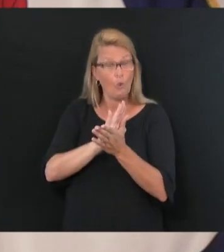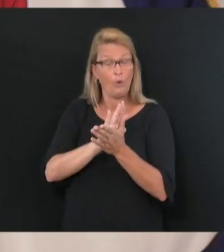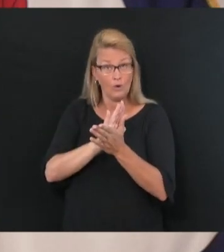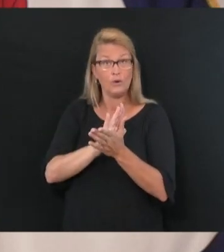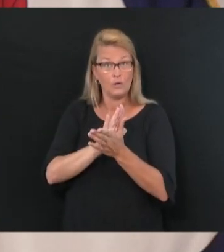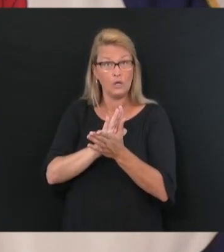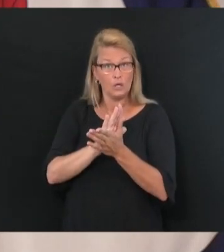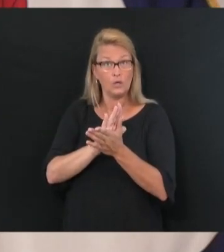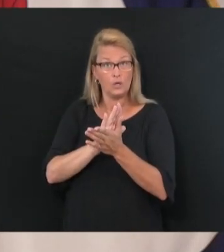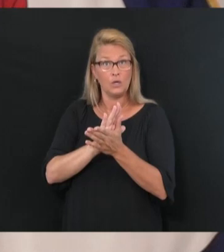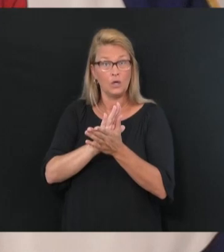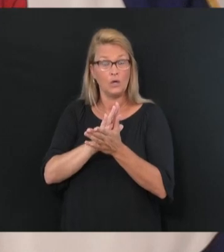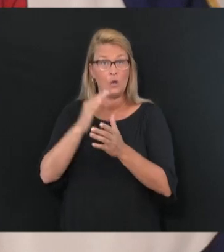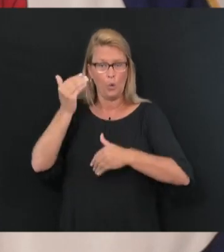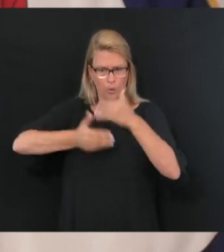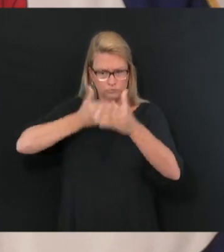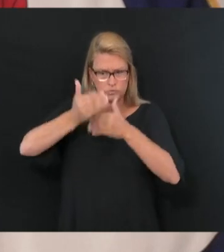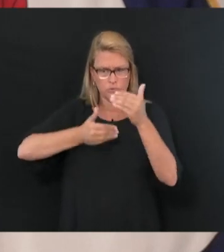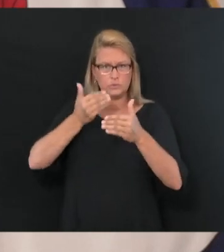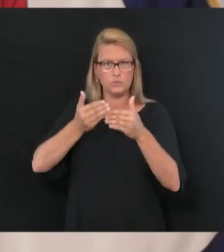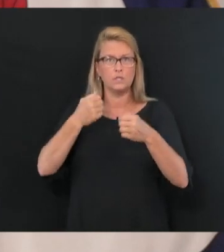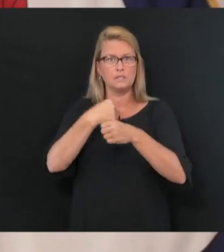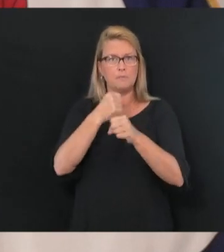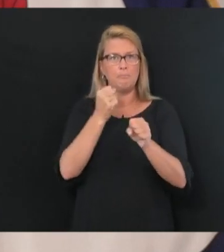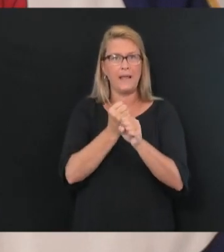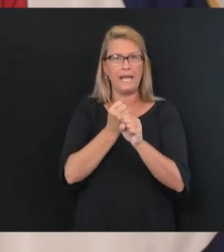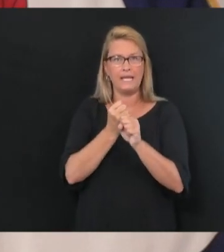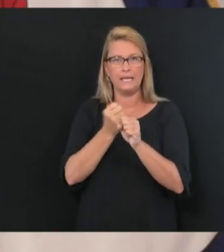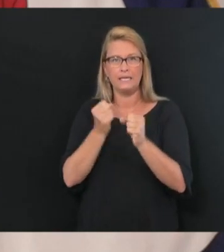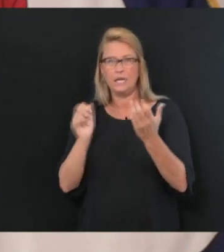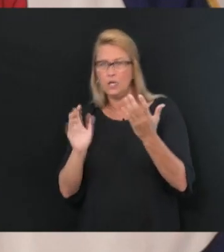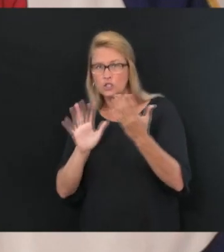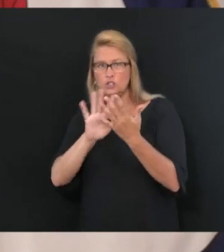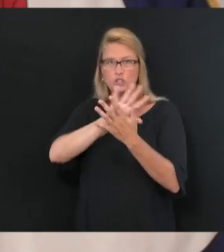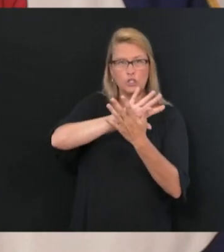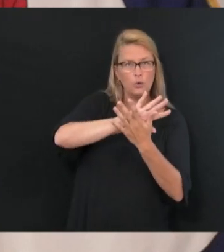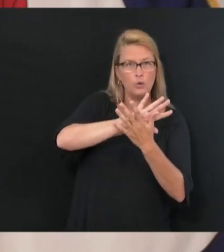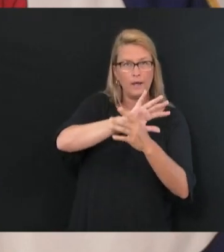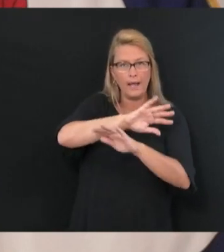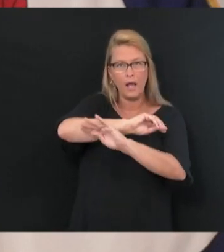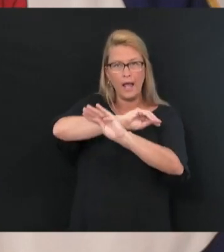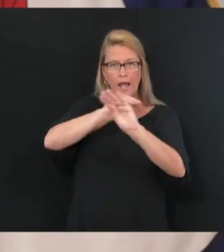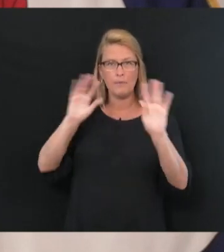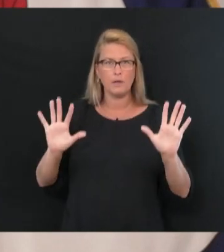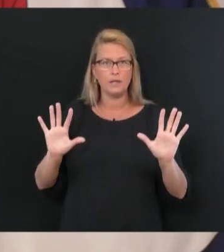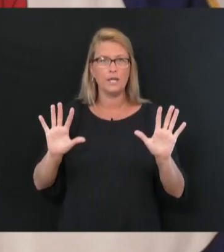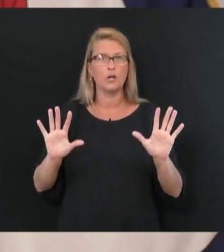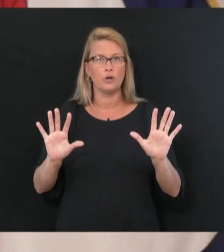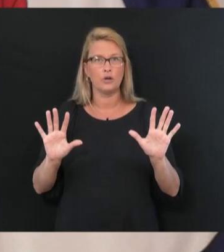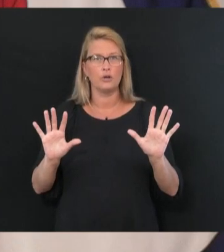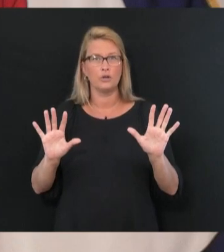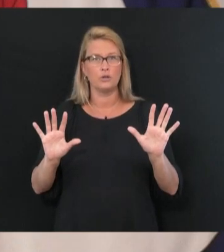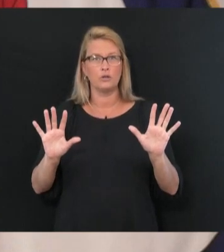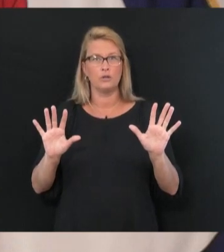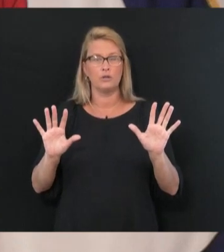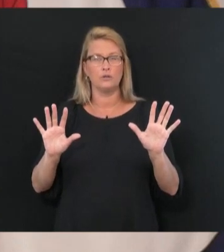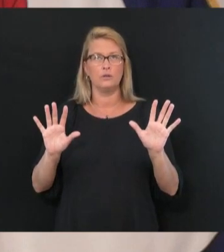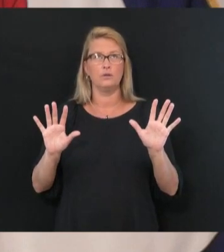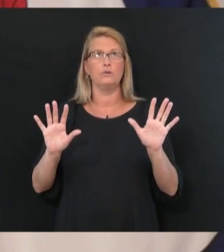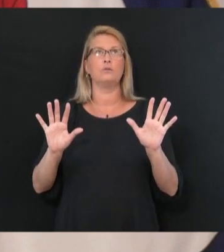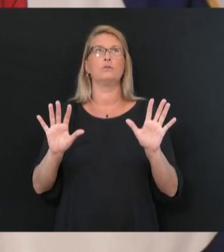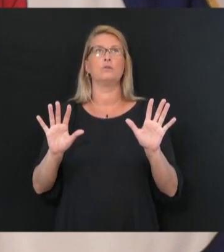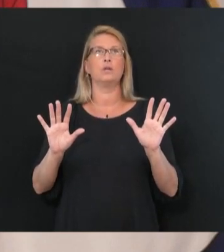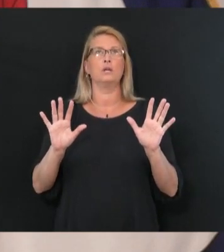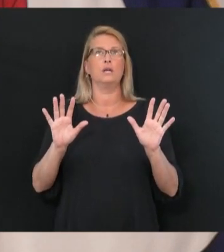we pushed it in a way that would make it, skew it to where it would make it more, it